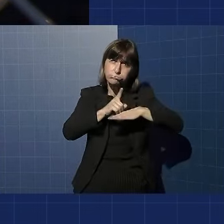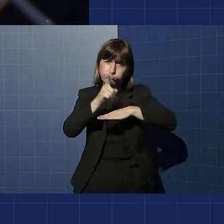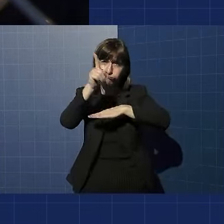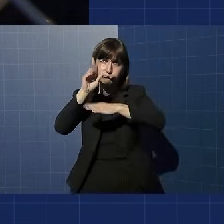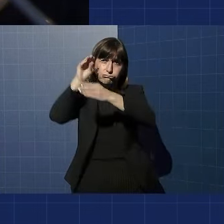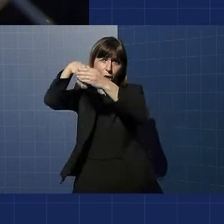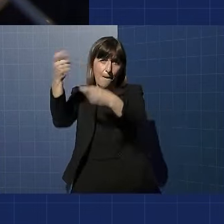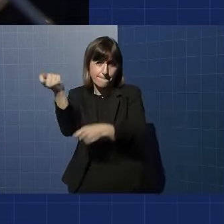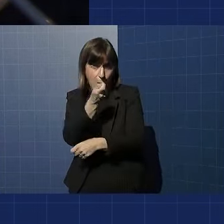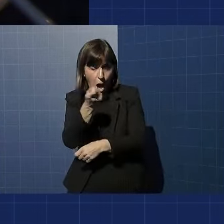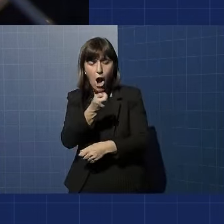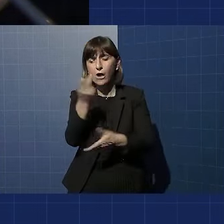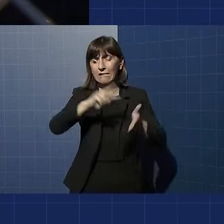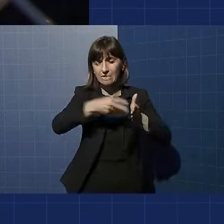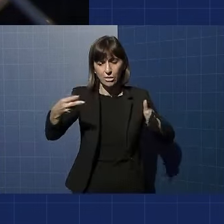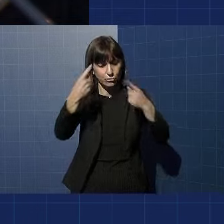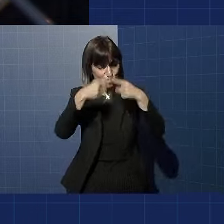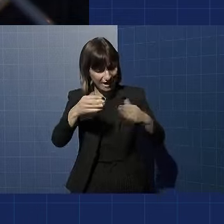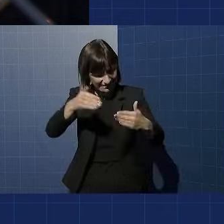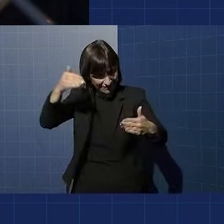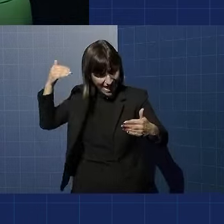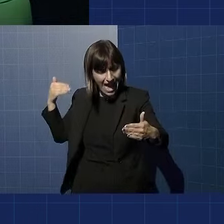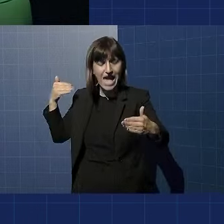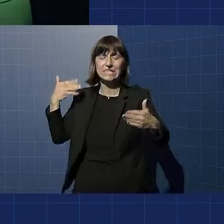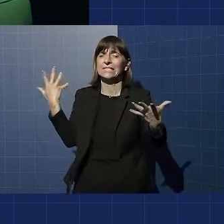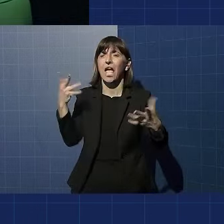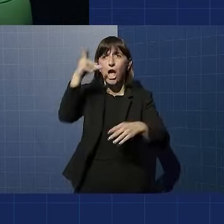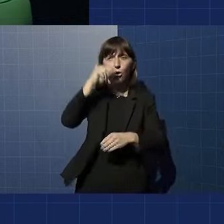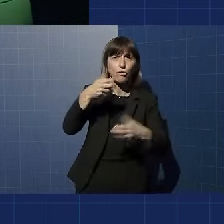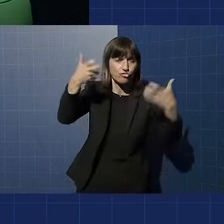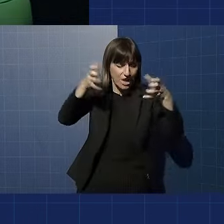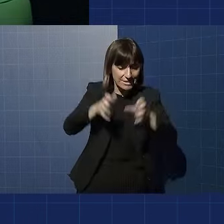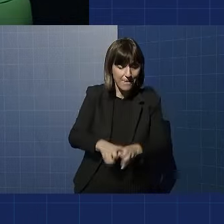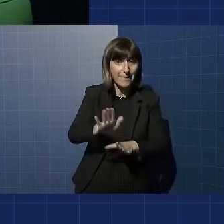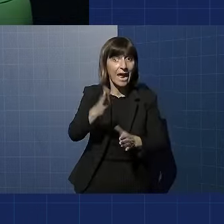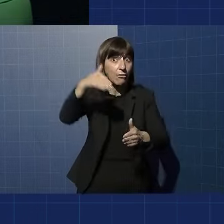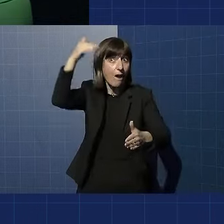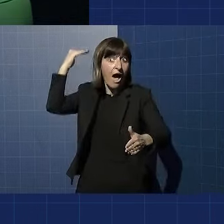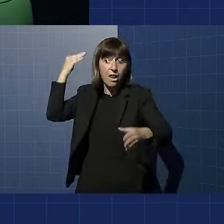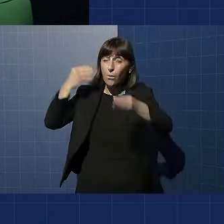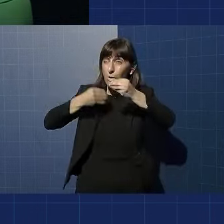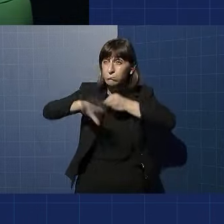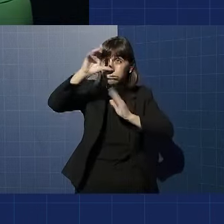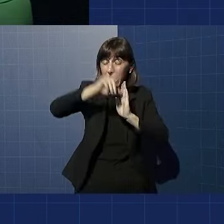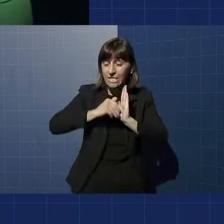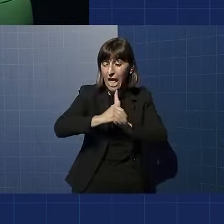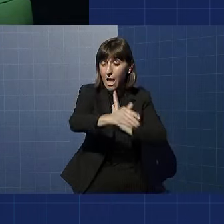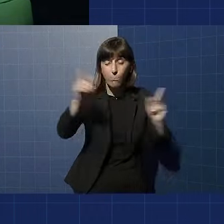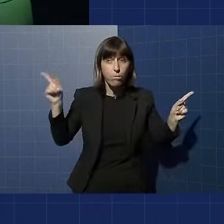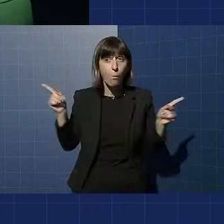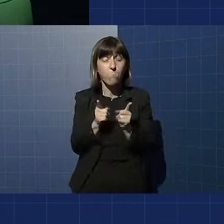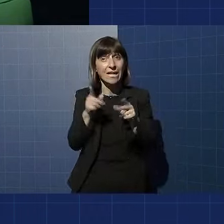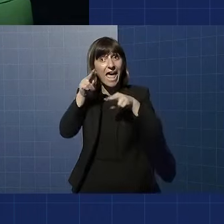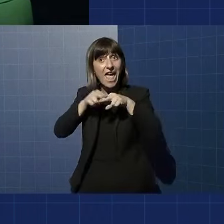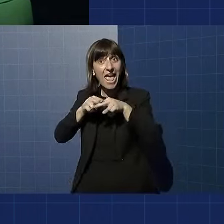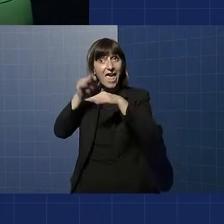So as long as you keep it very short, the risk, especially longer term, is also minimal. It's